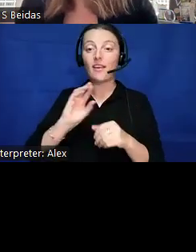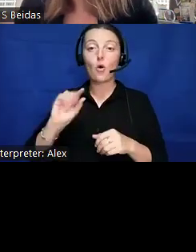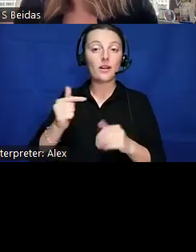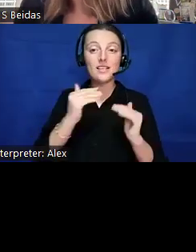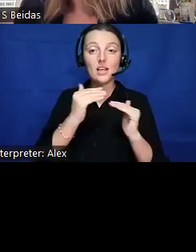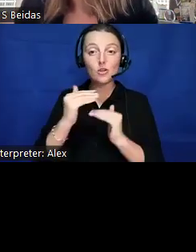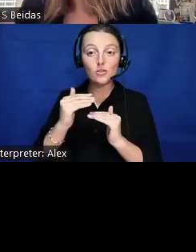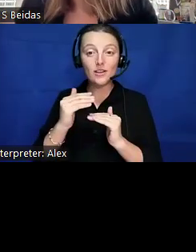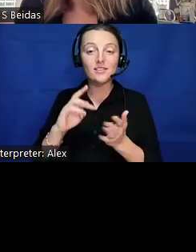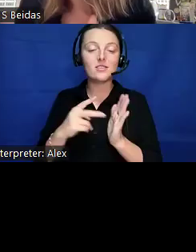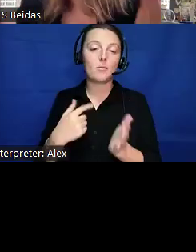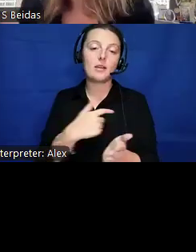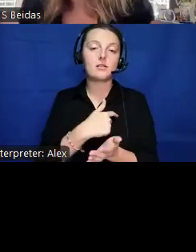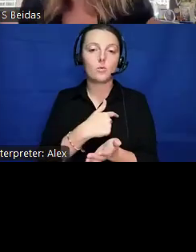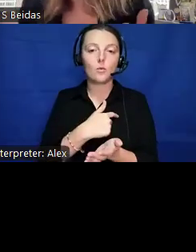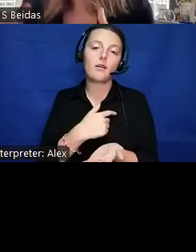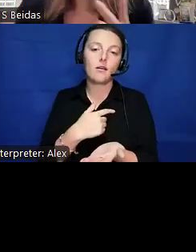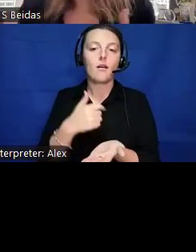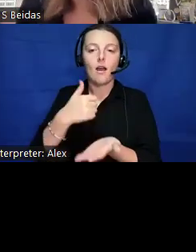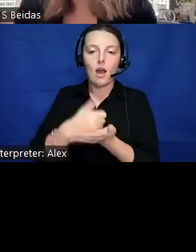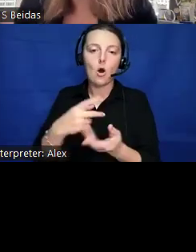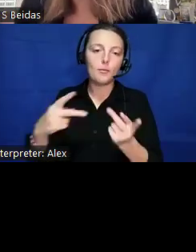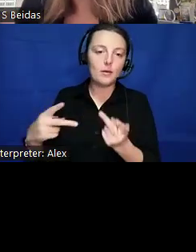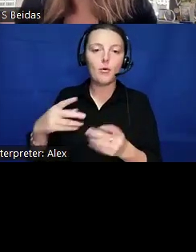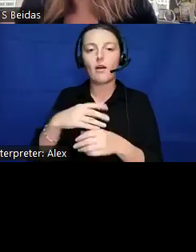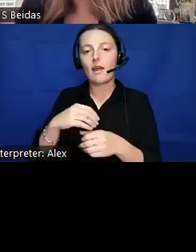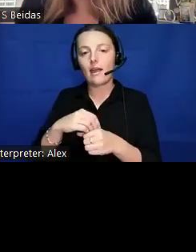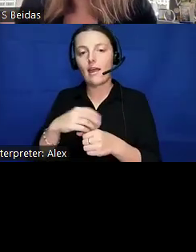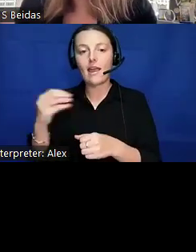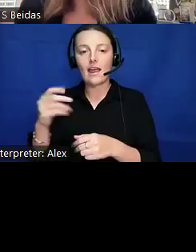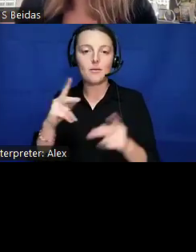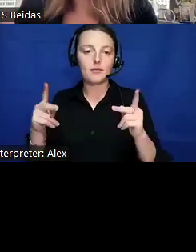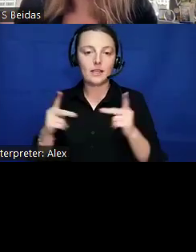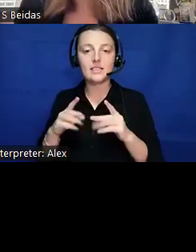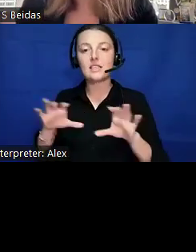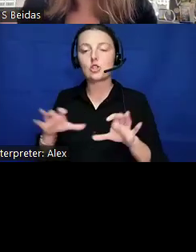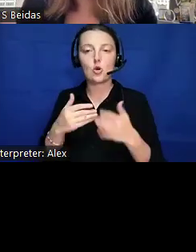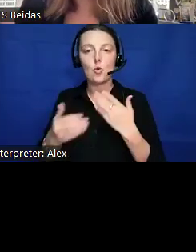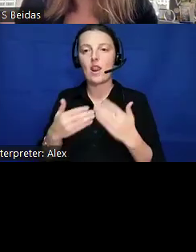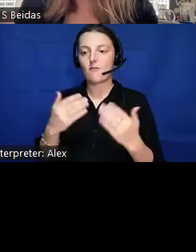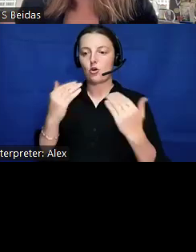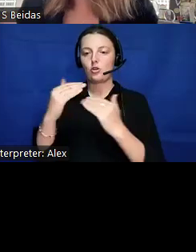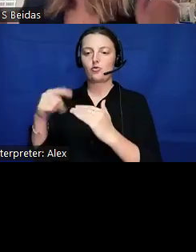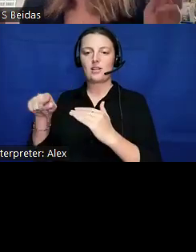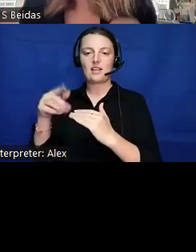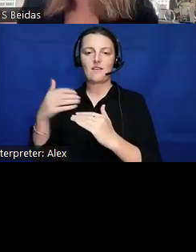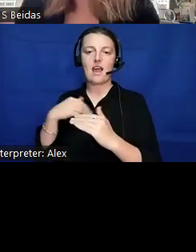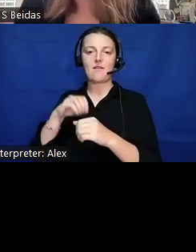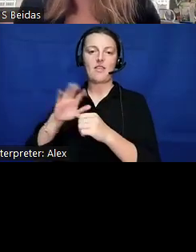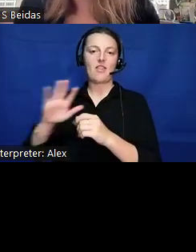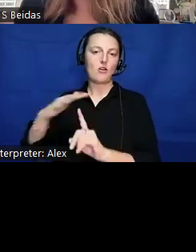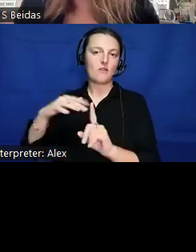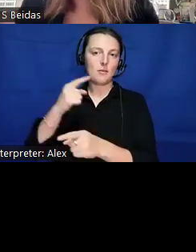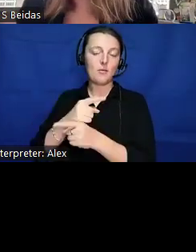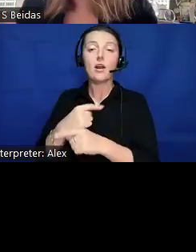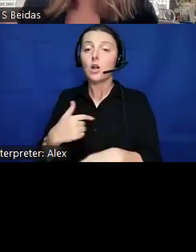say we're helping people and places do the thing within whatever constraints they have in their environment. And we do measure